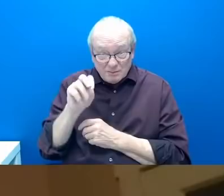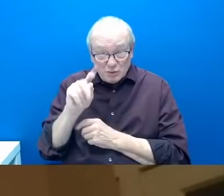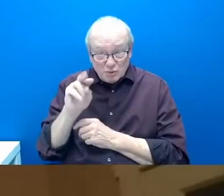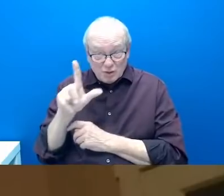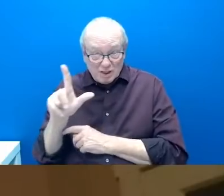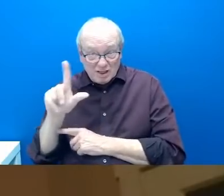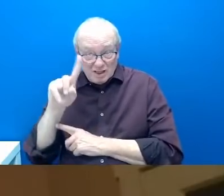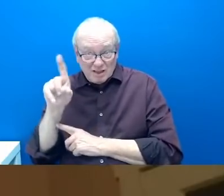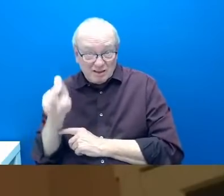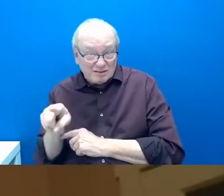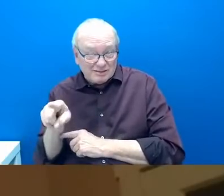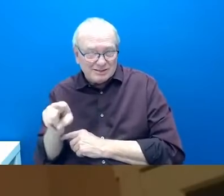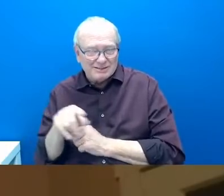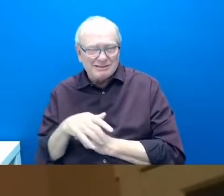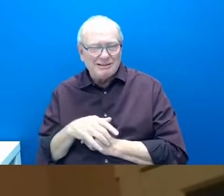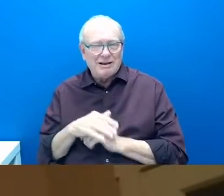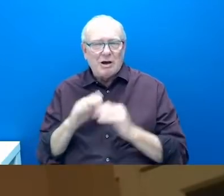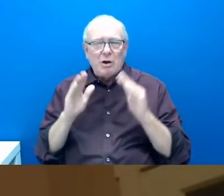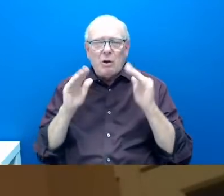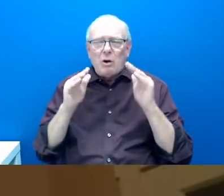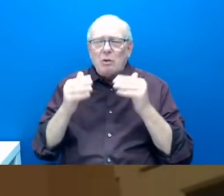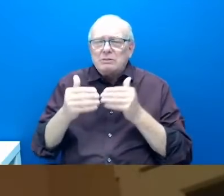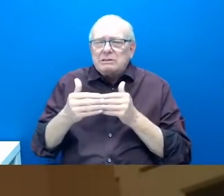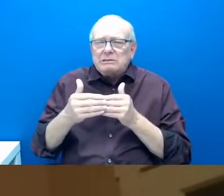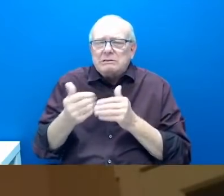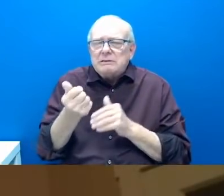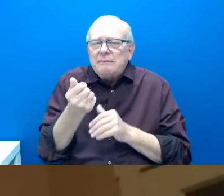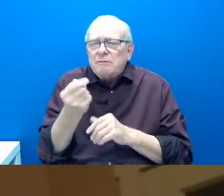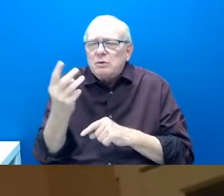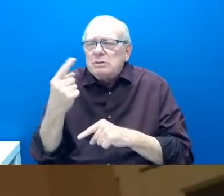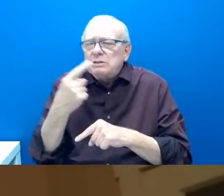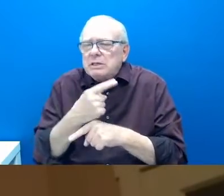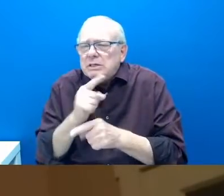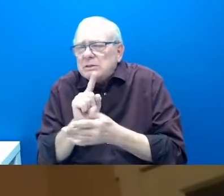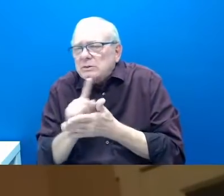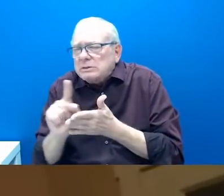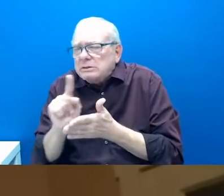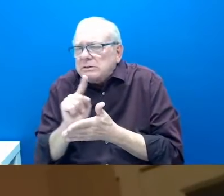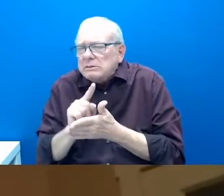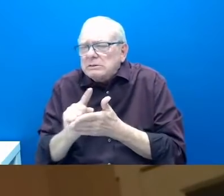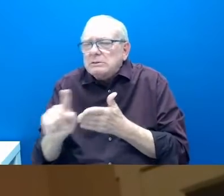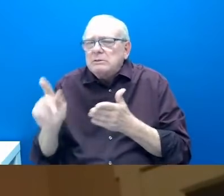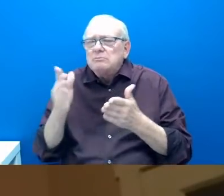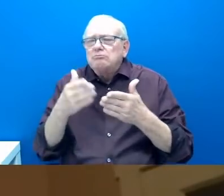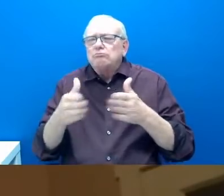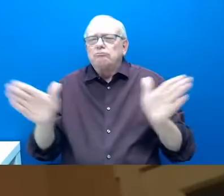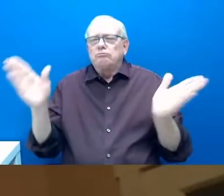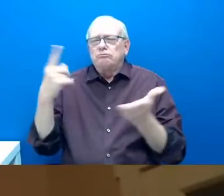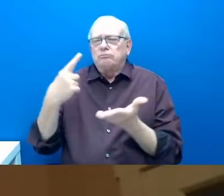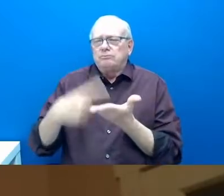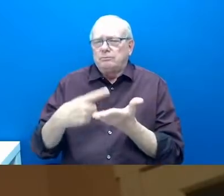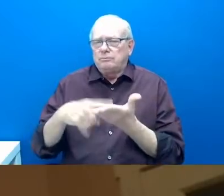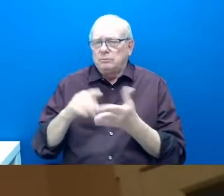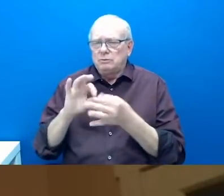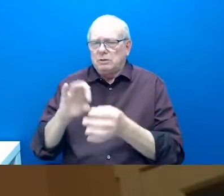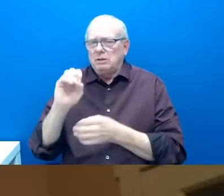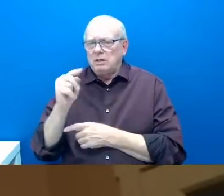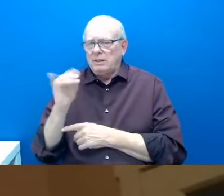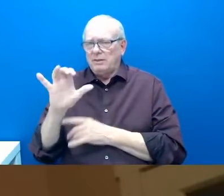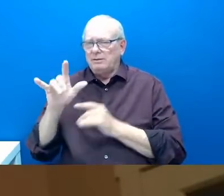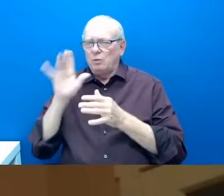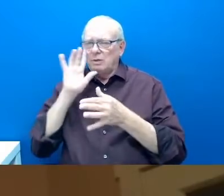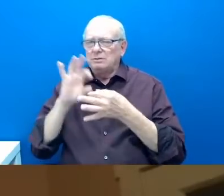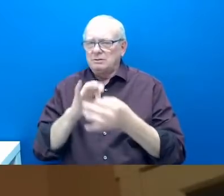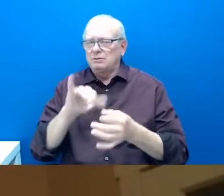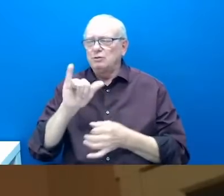at some point in the next couple of days or weeks, we can have a broader ethical discussion about this with some clinical ethicists on this channel. But I